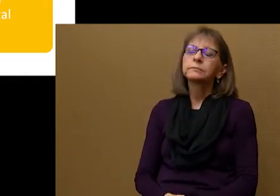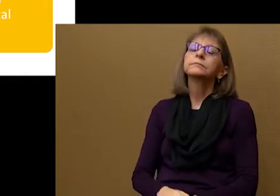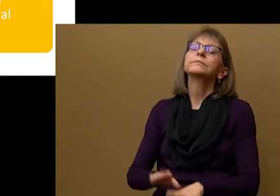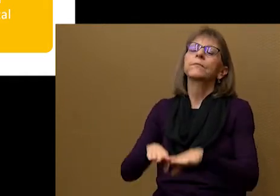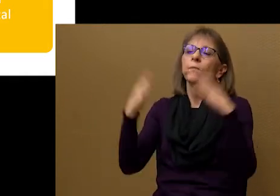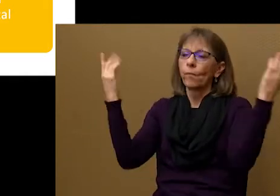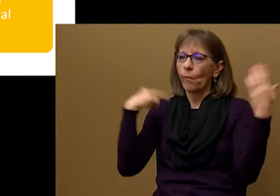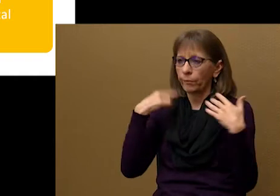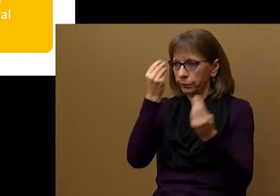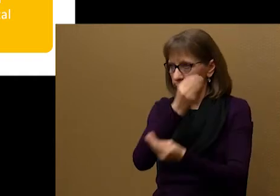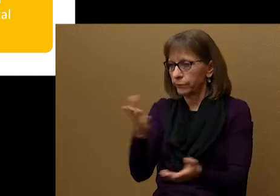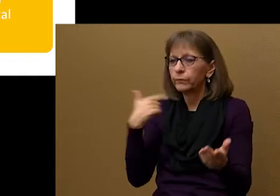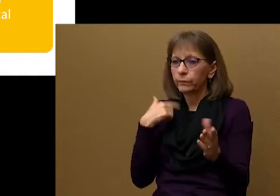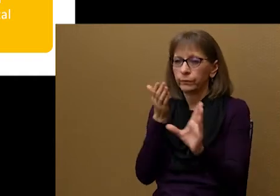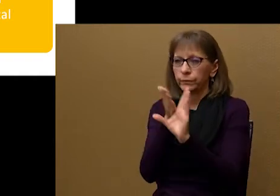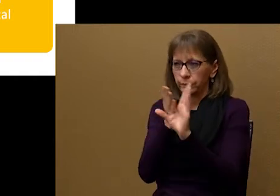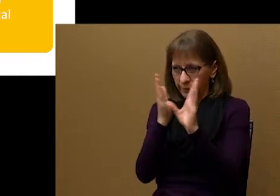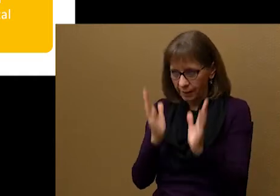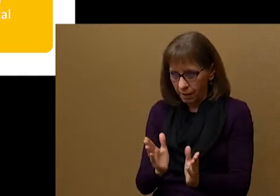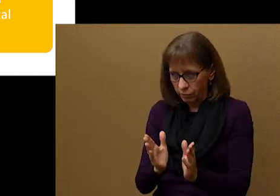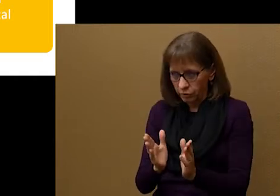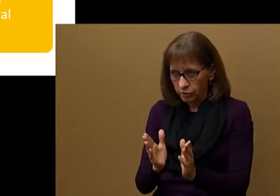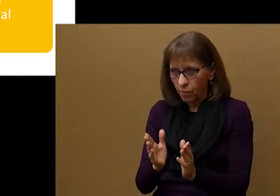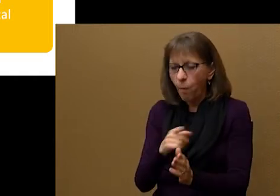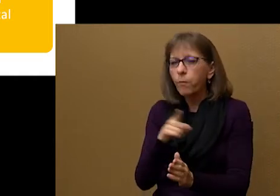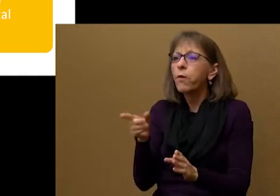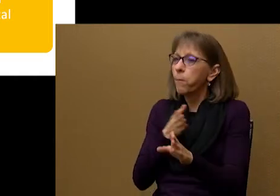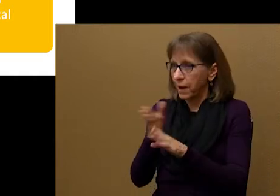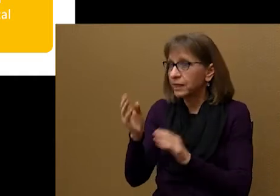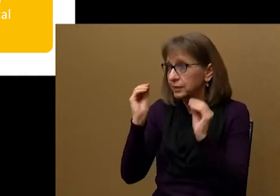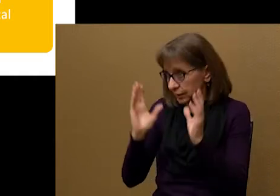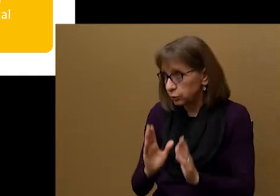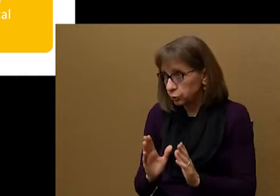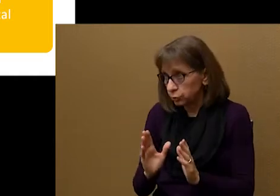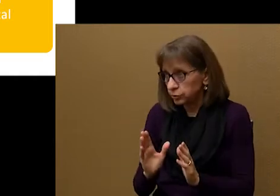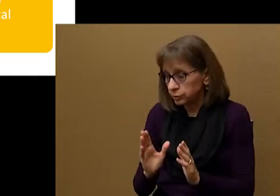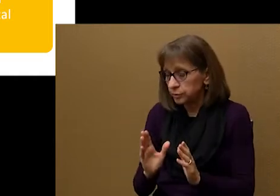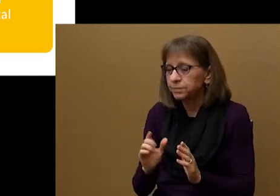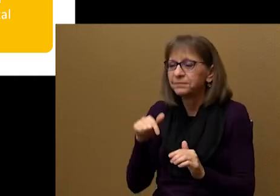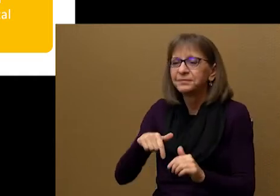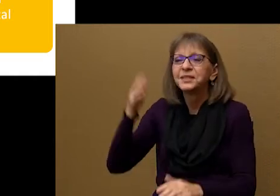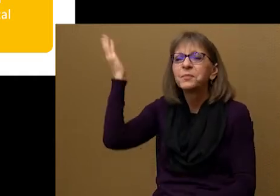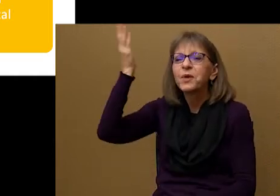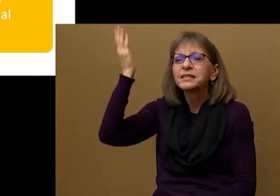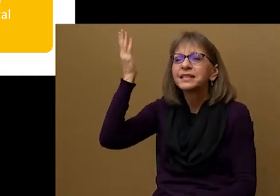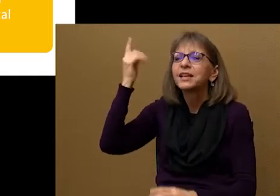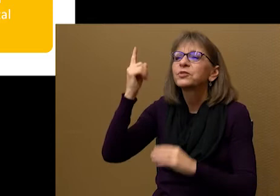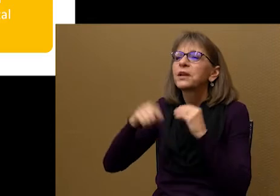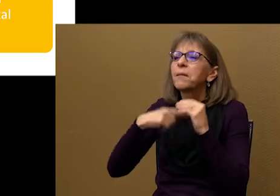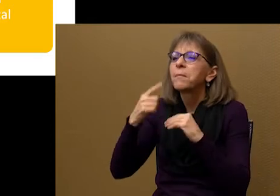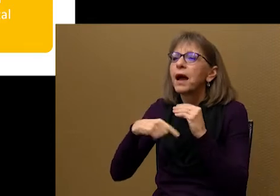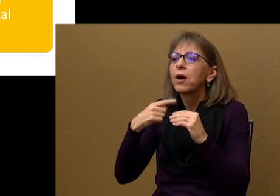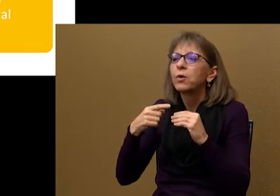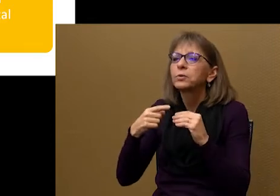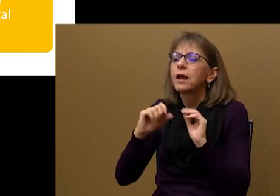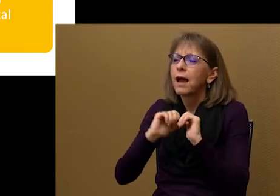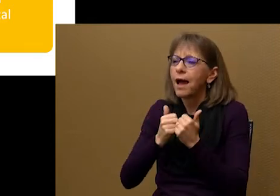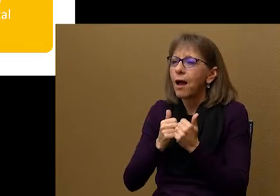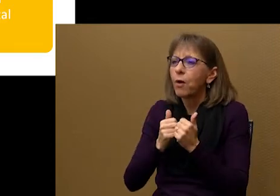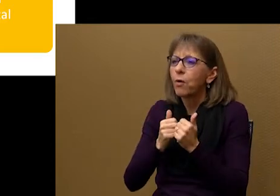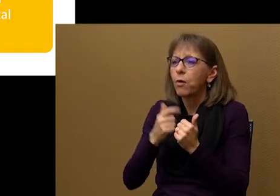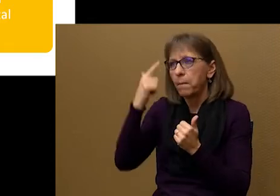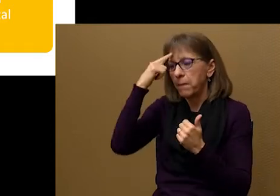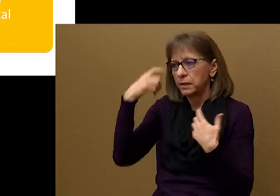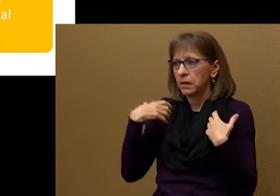out, I'm a psychologist. I know this is you're mainly teachers or people in the teaching profession. So this is a presentation